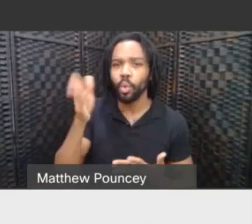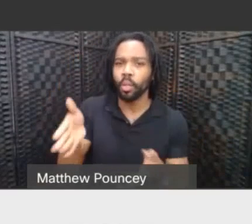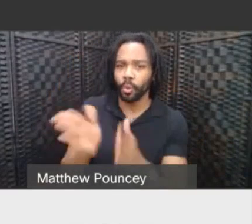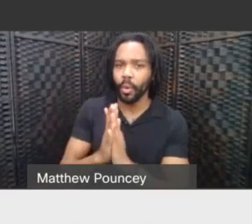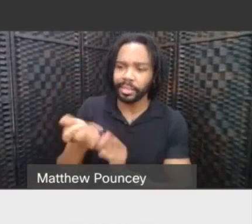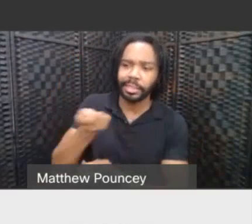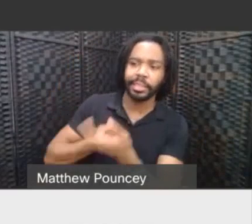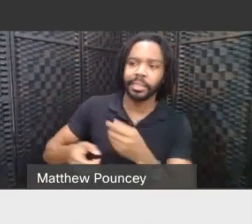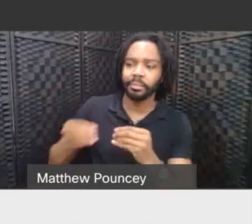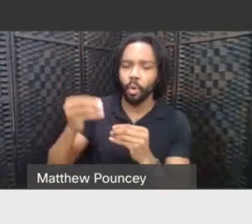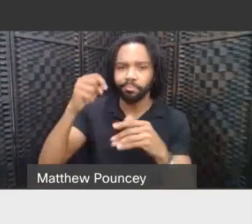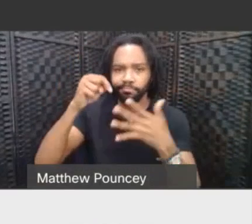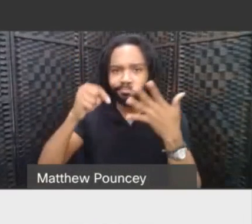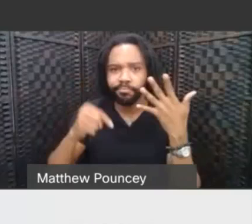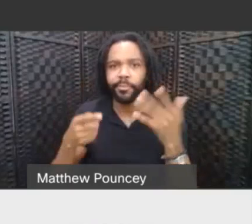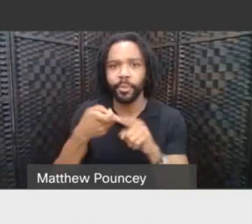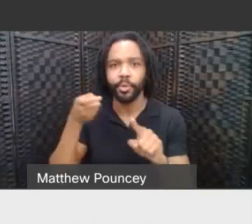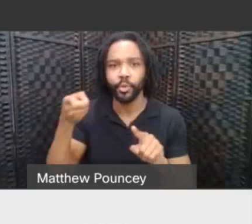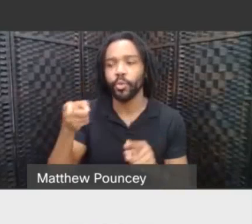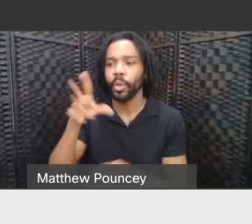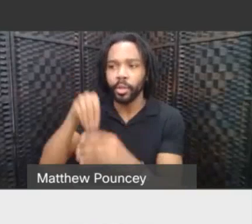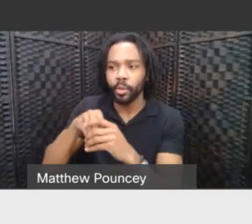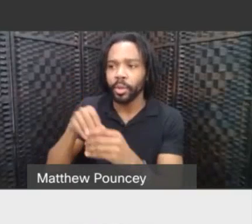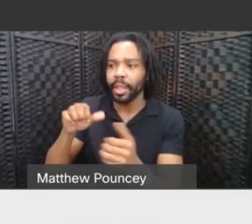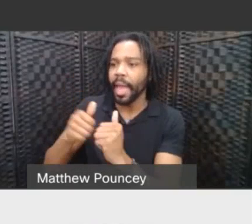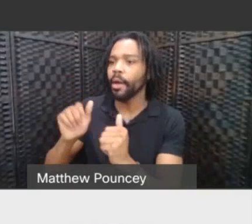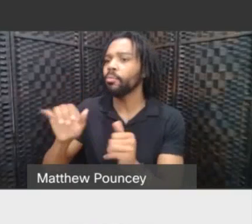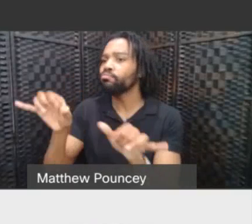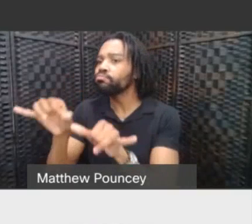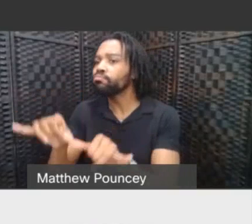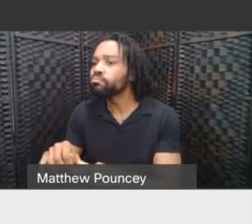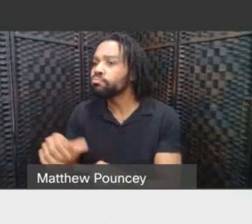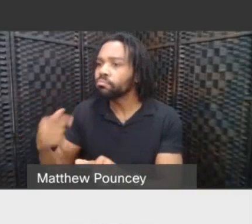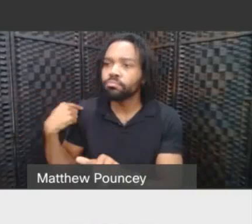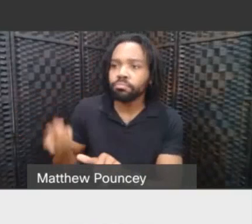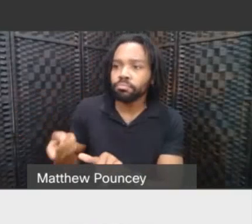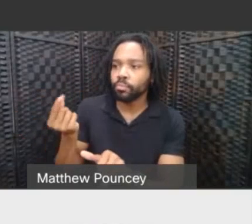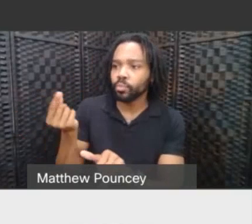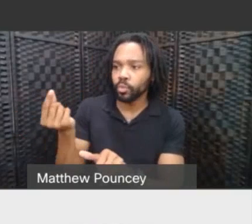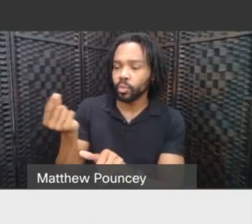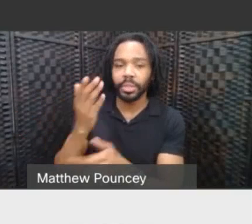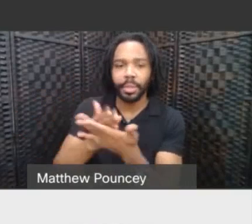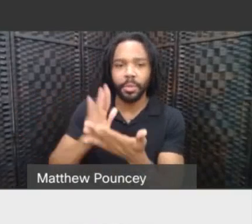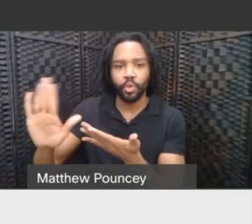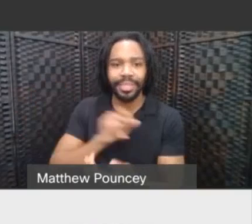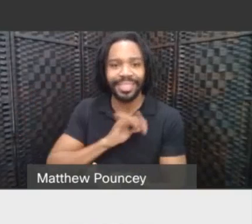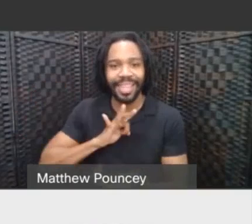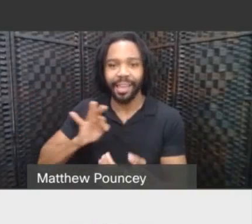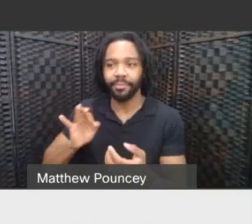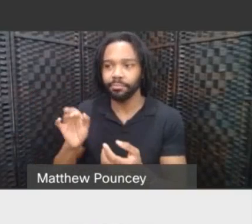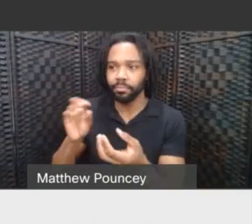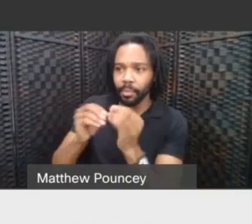you, including some of the measures you've already taken and some of your staffing ratios and things like